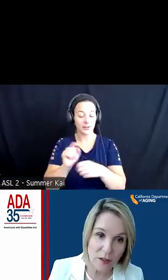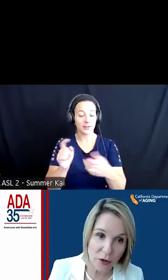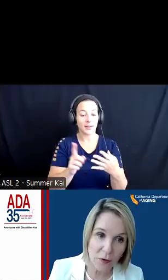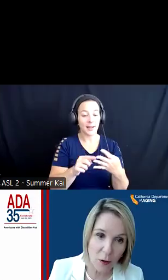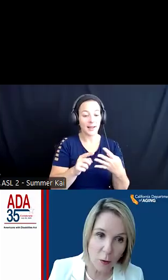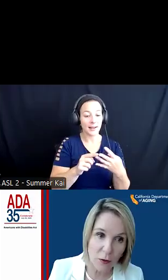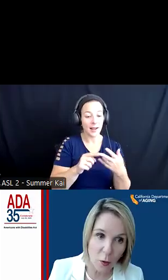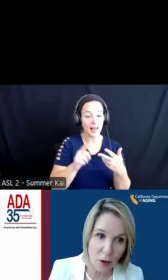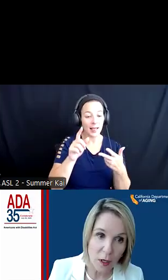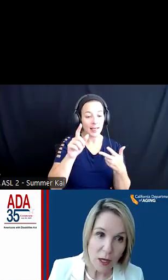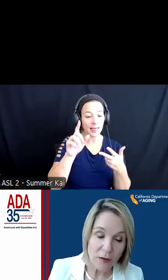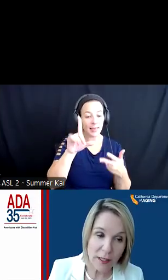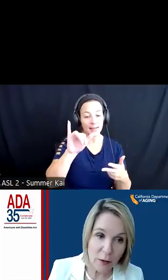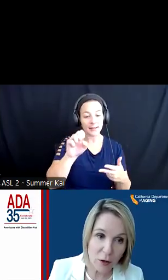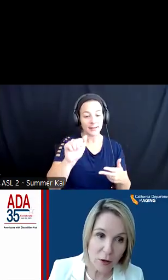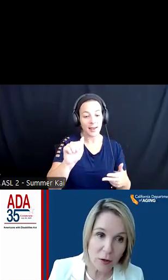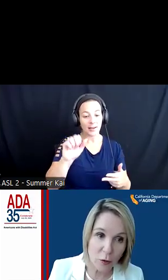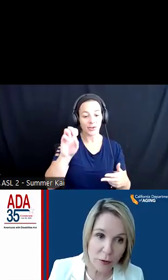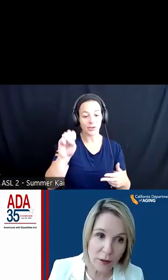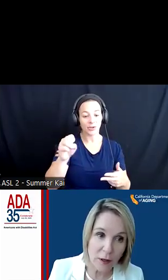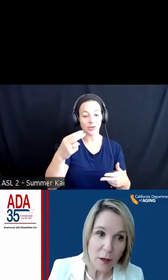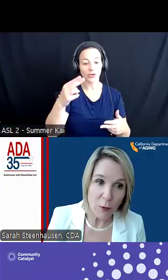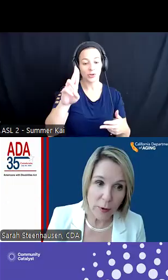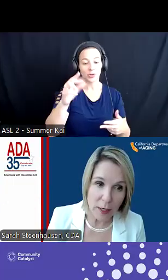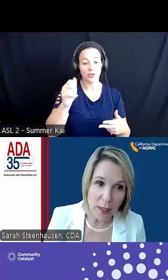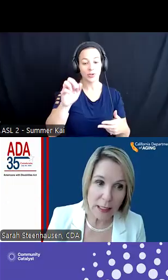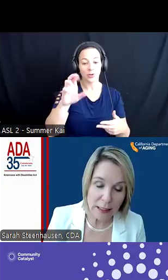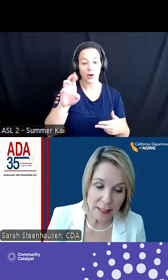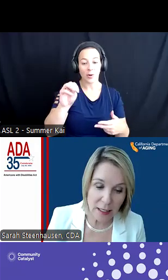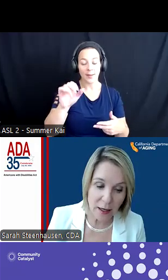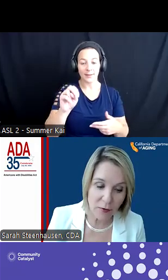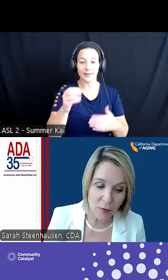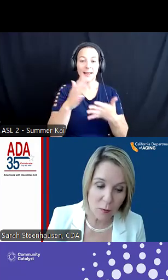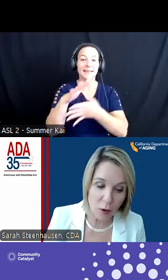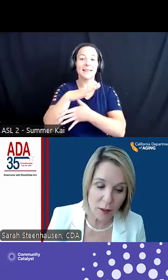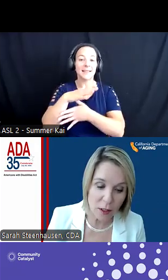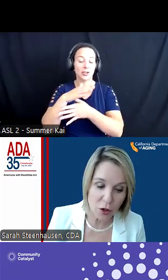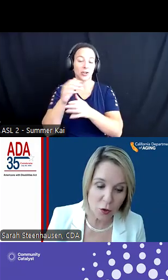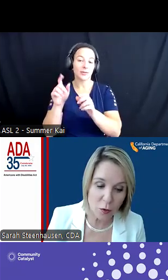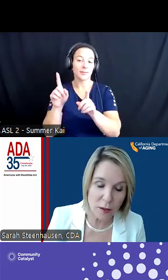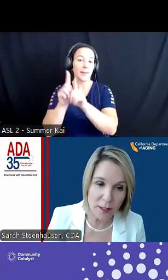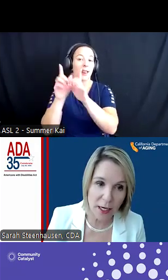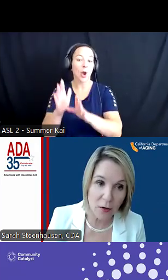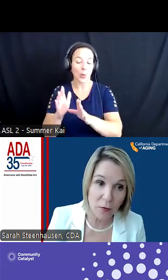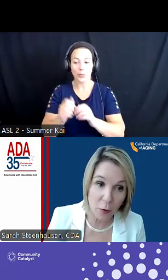who's a senior fellow with NORC. Together, Dorothy, Miranda, and Lisa have worked to design a focus